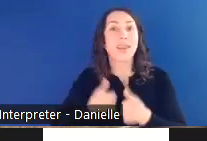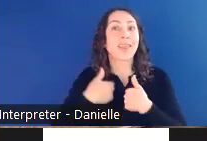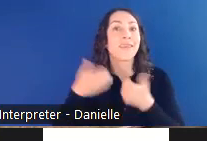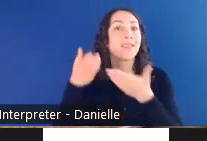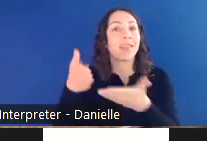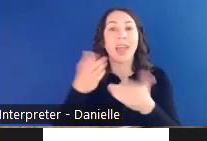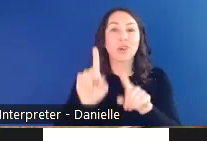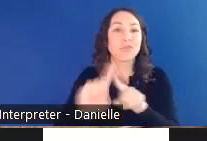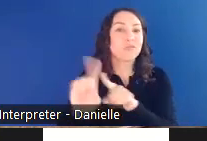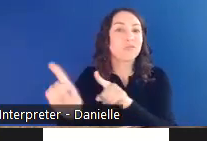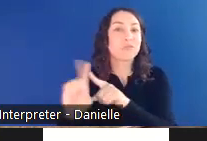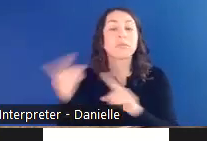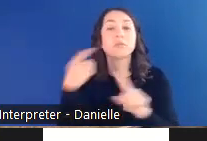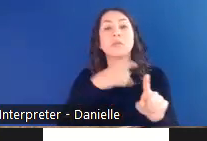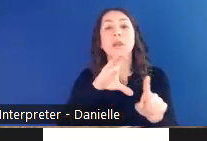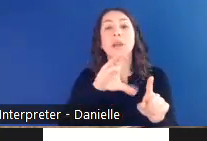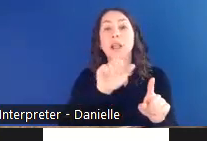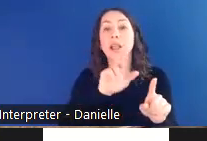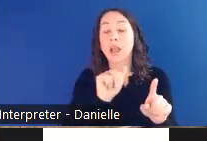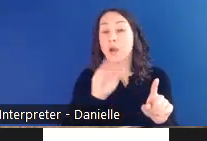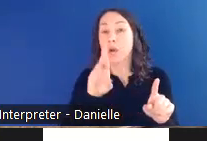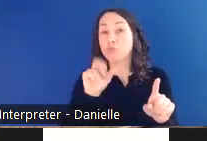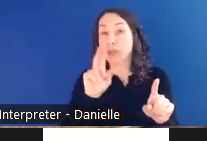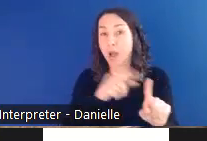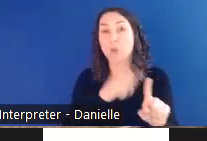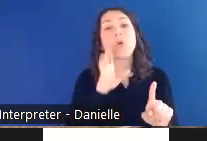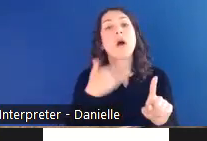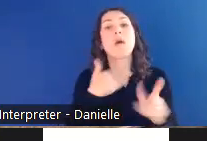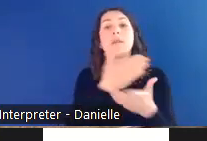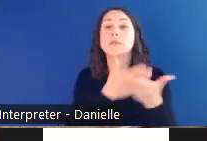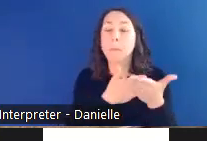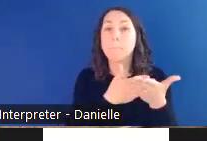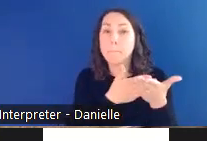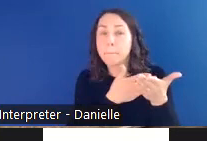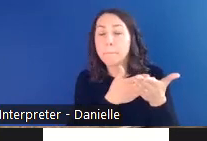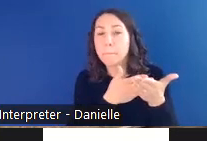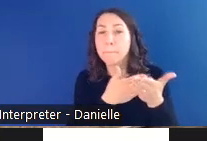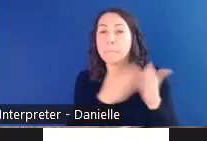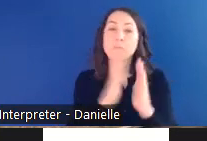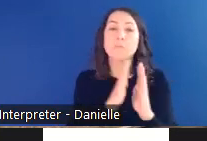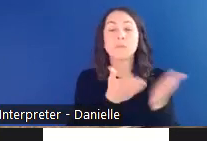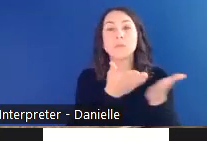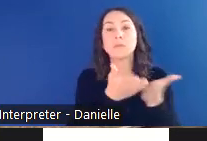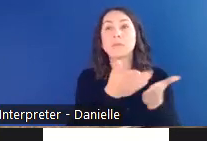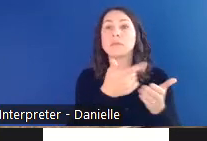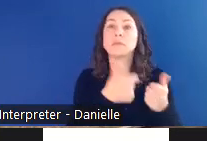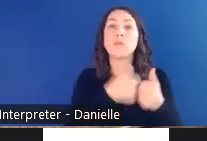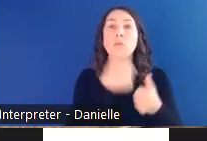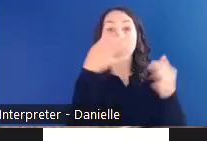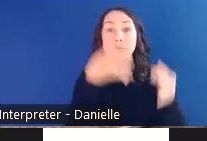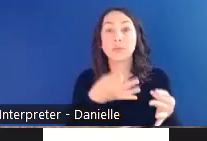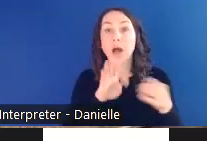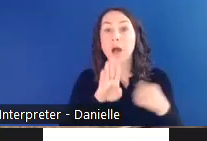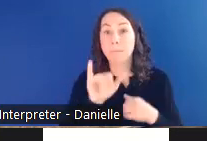And for Clara Brown Commons, they will have some limited services on site, but again, those are mainly dictated